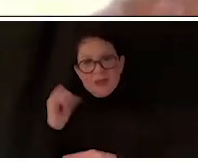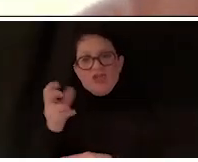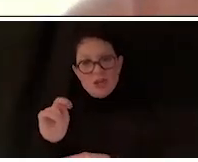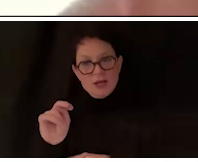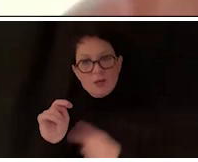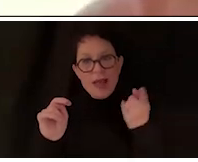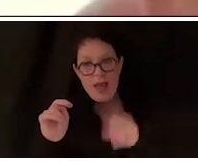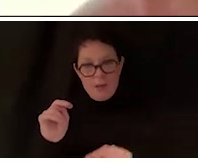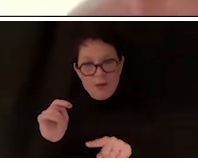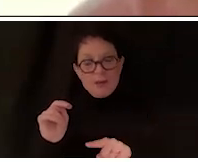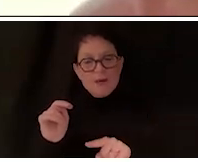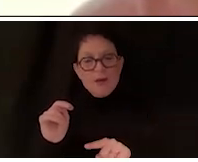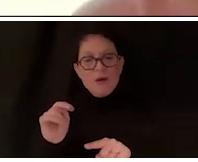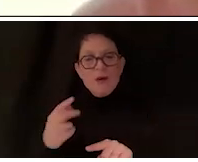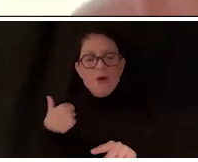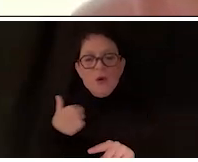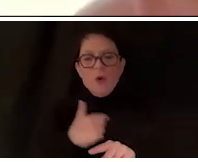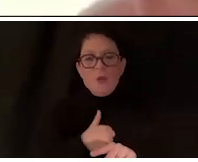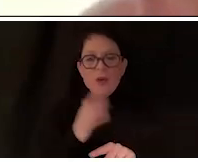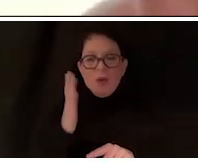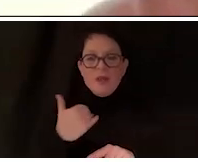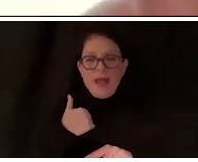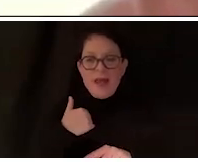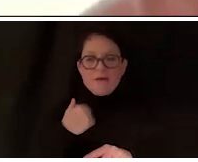January, we will have